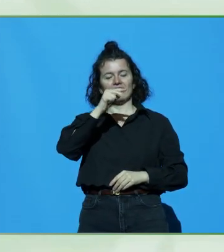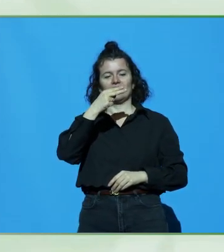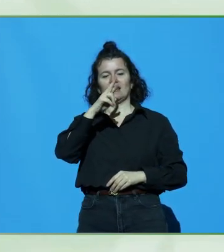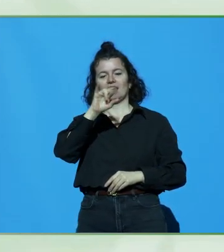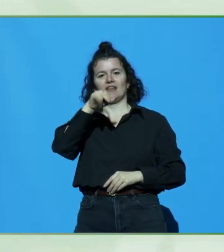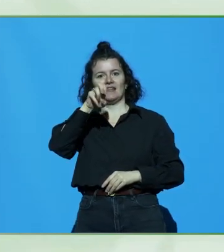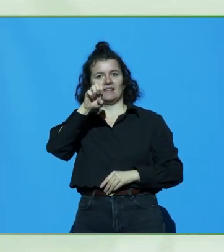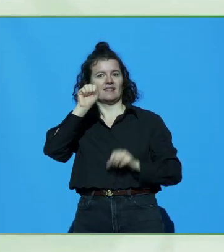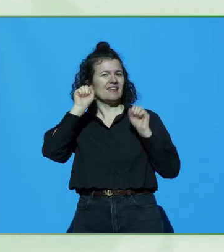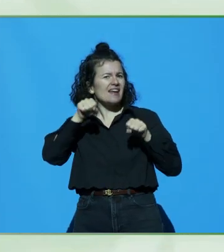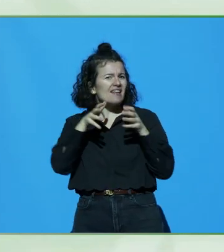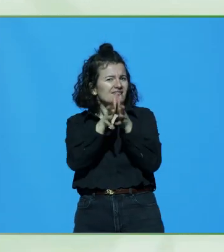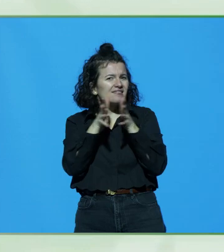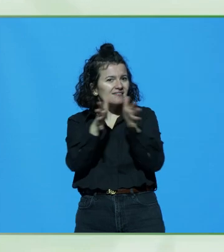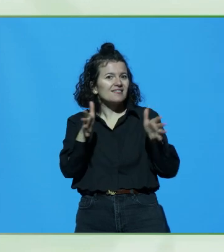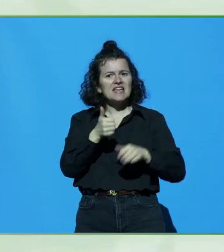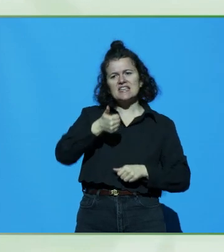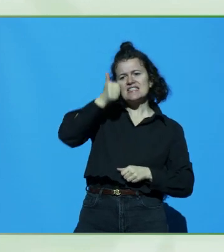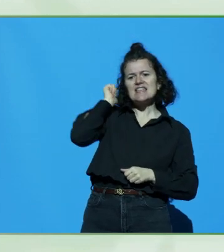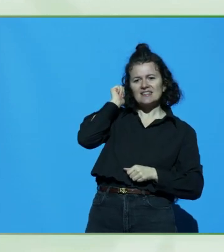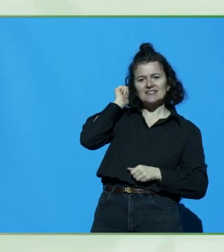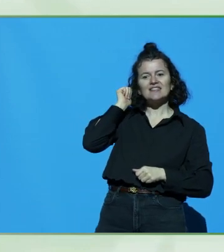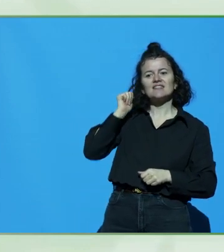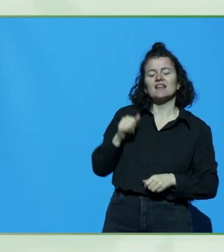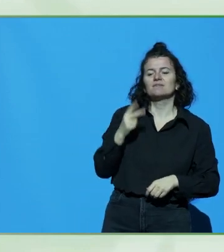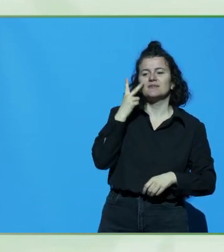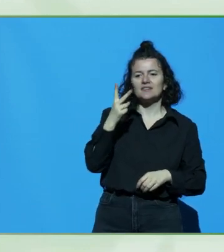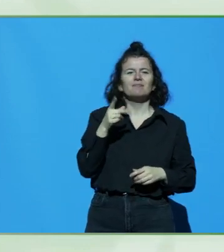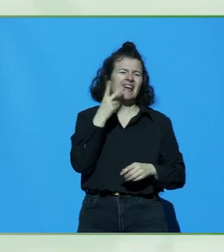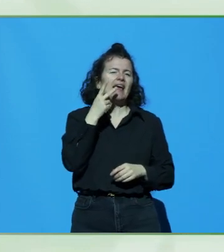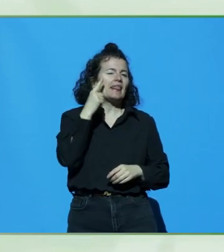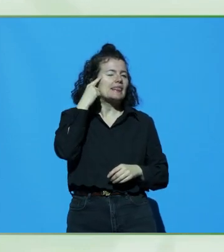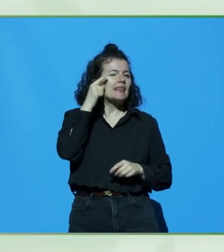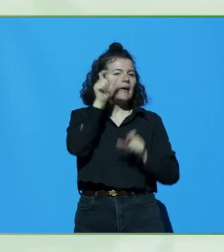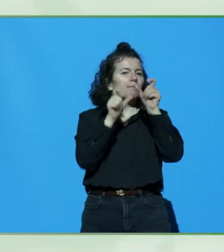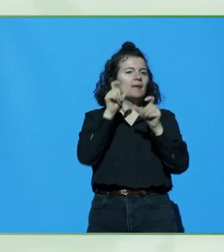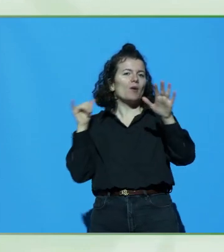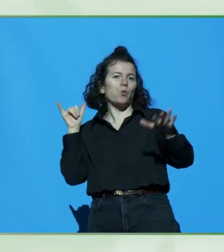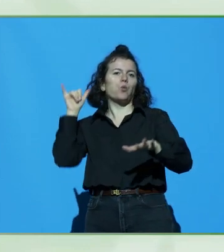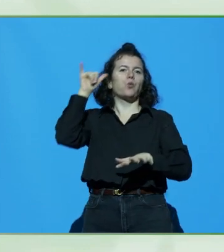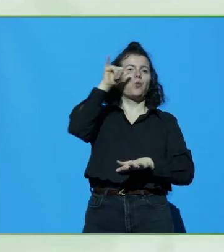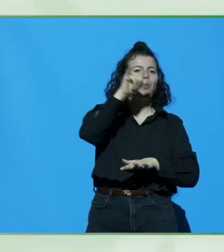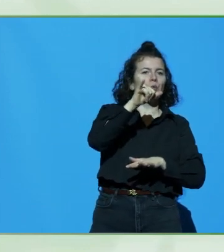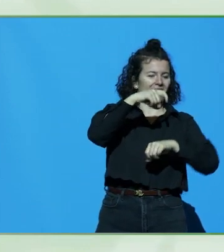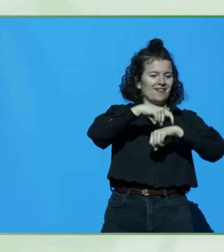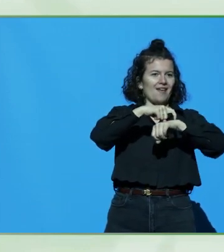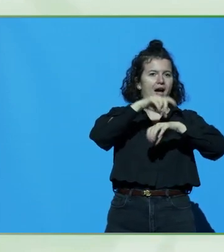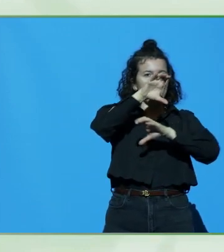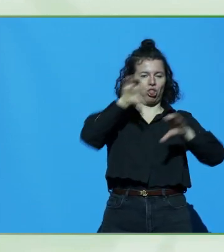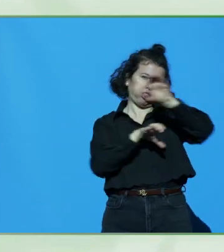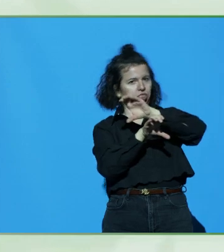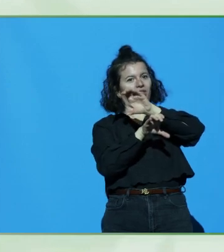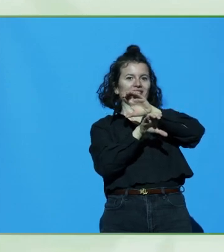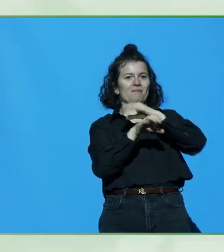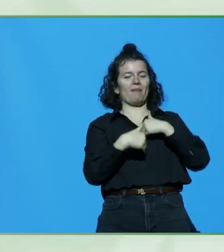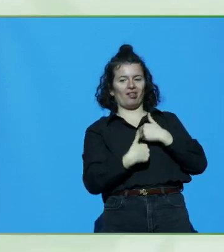from further because I also see that they're beating their jet lag, but they're keeping us inspired. Hi, I'm Catherine